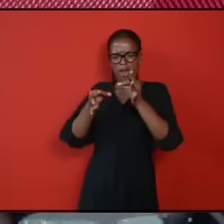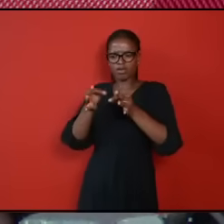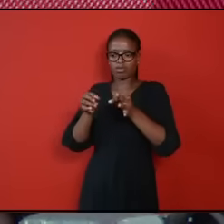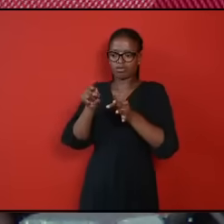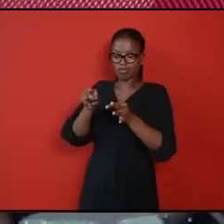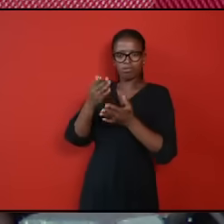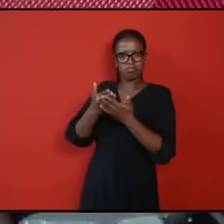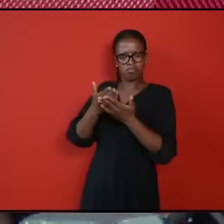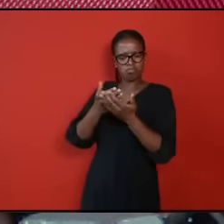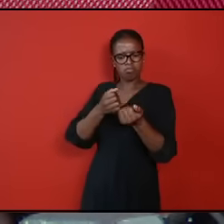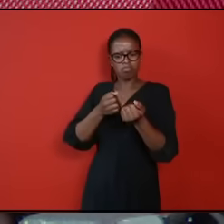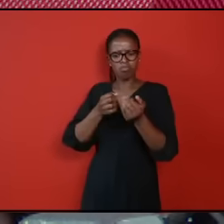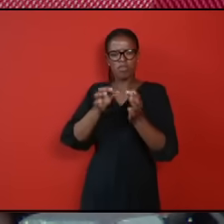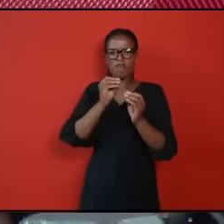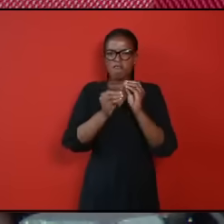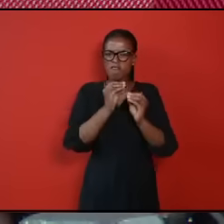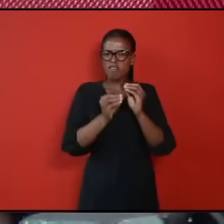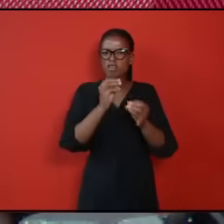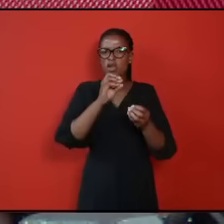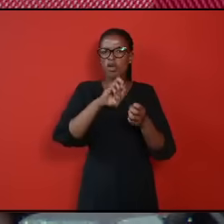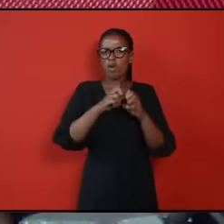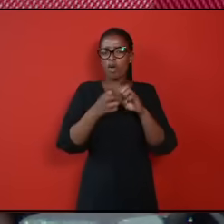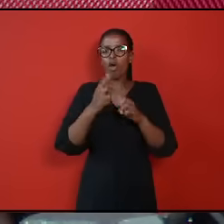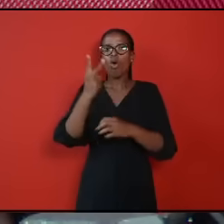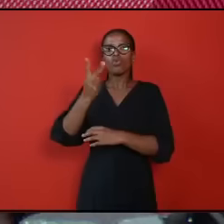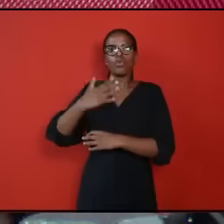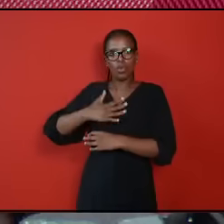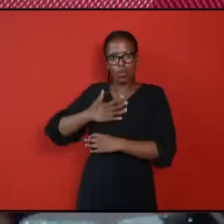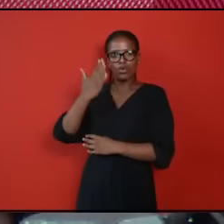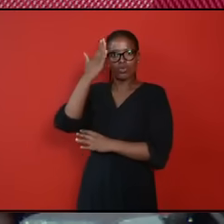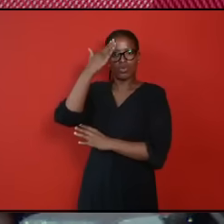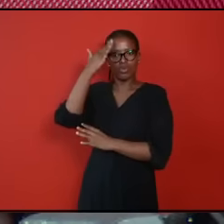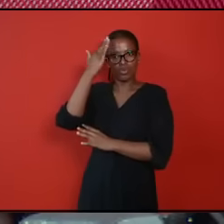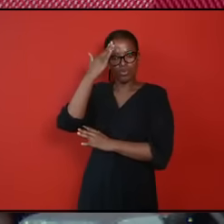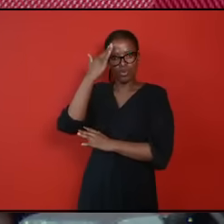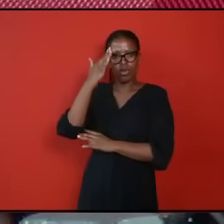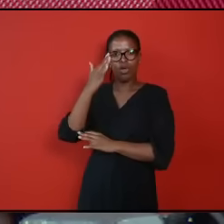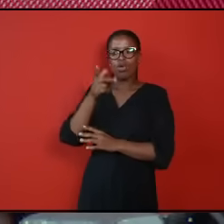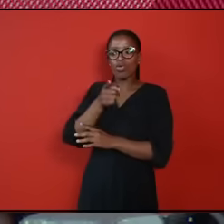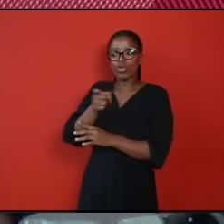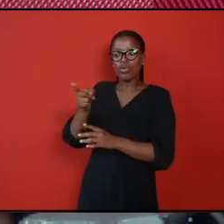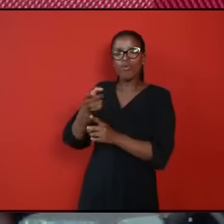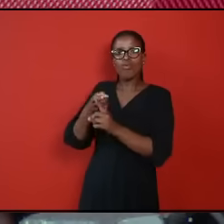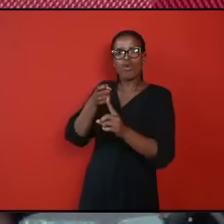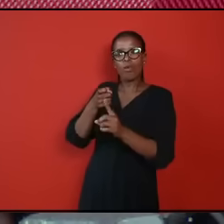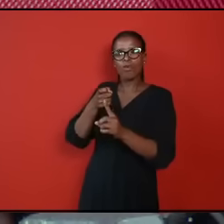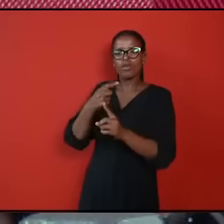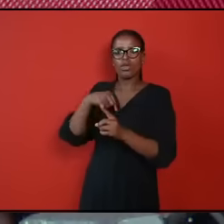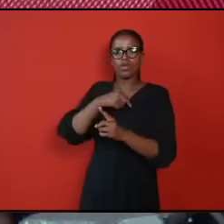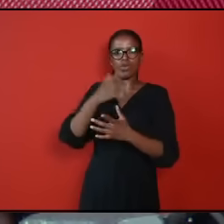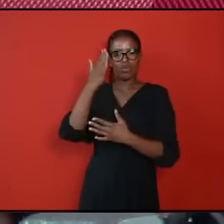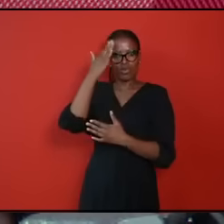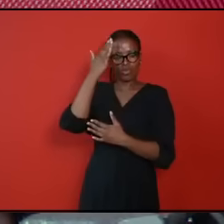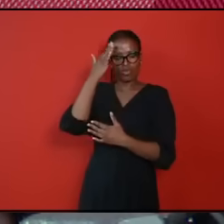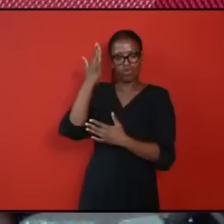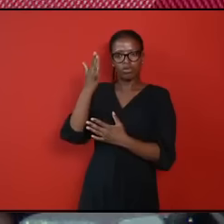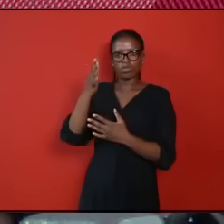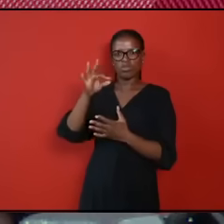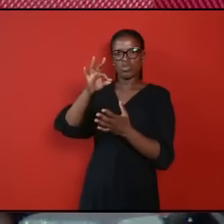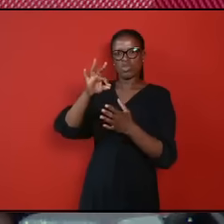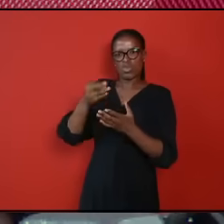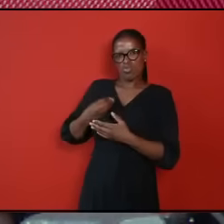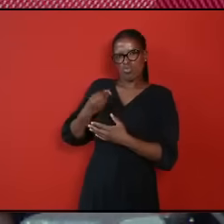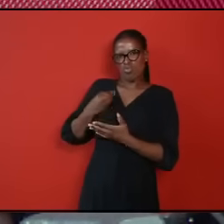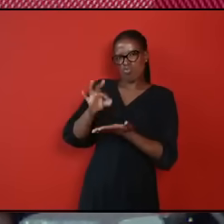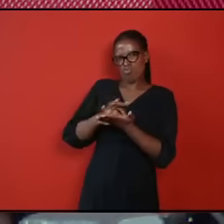going into these local government elections? And I also want to find out from you, You know, considering that the youth vote is